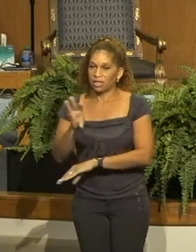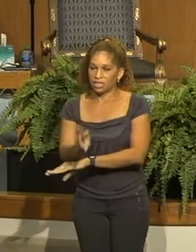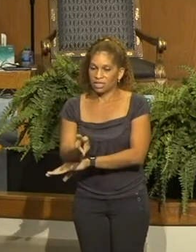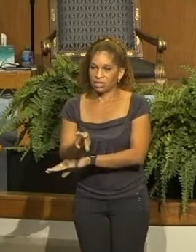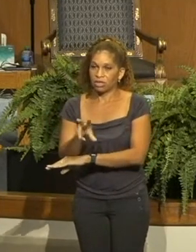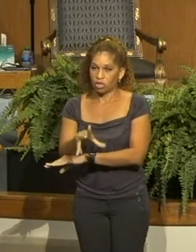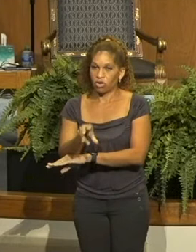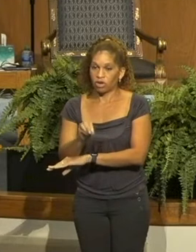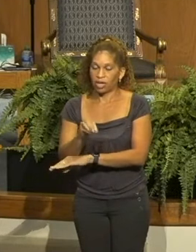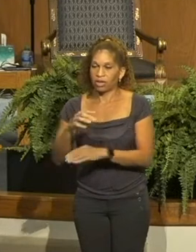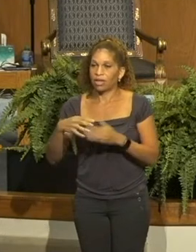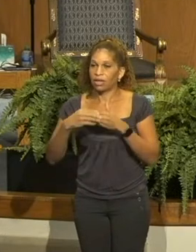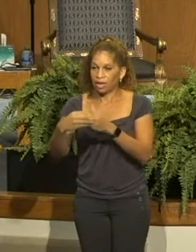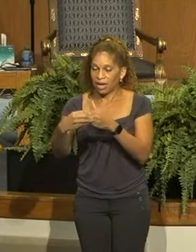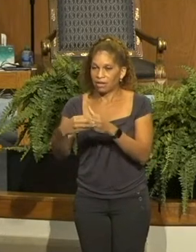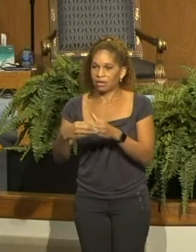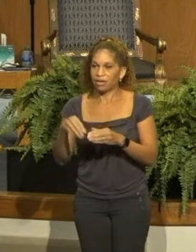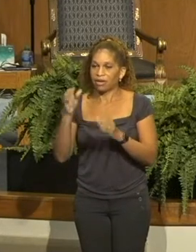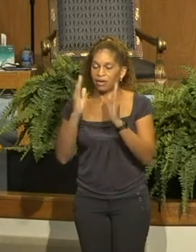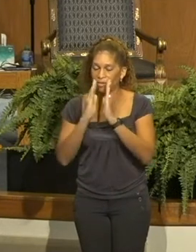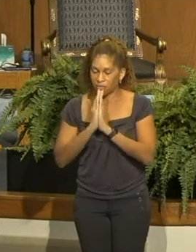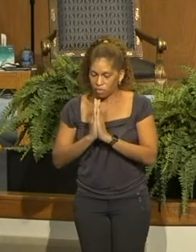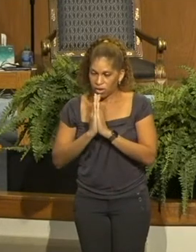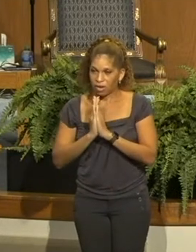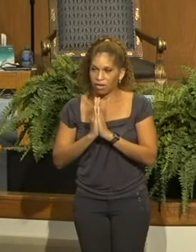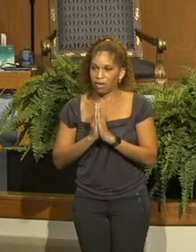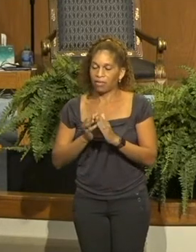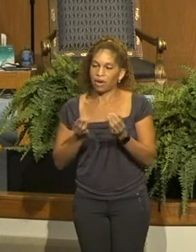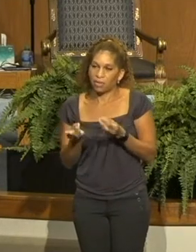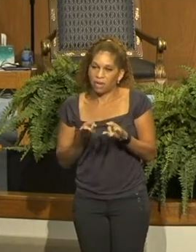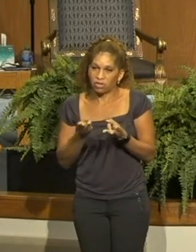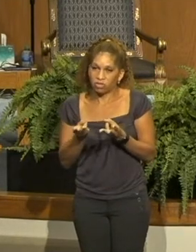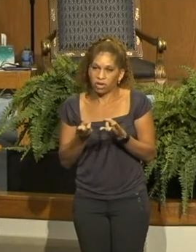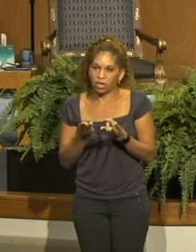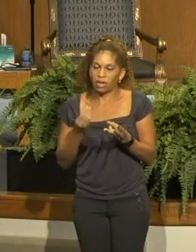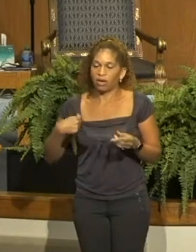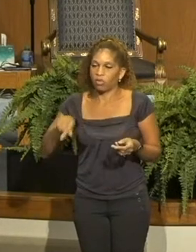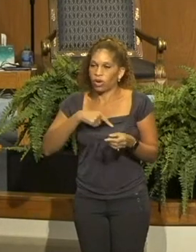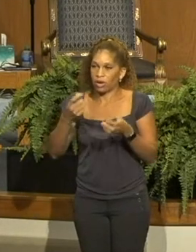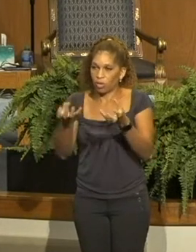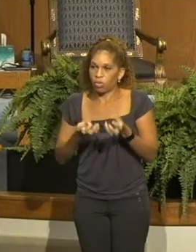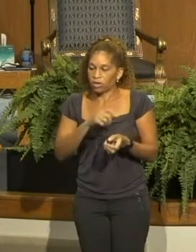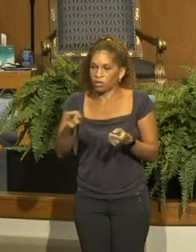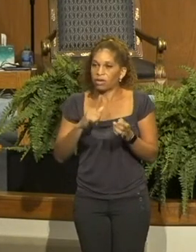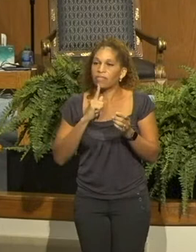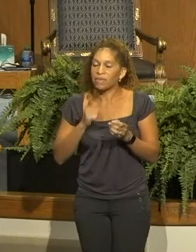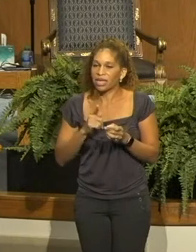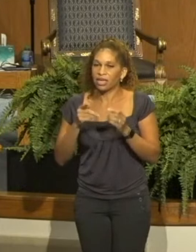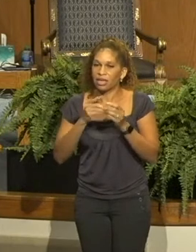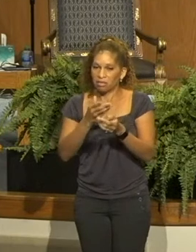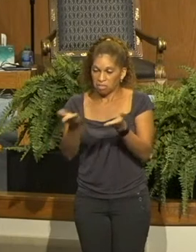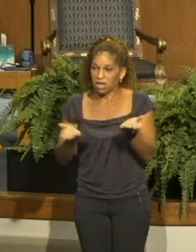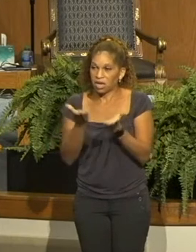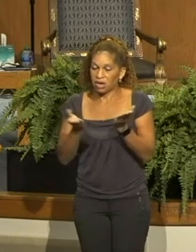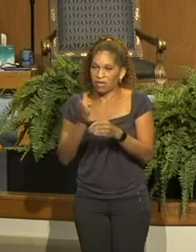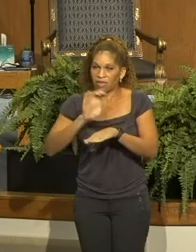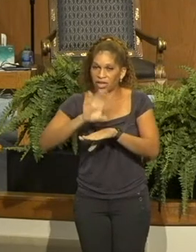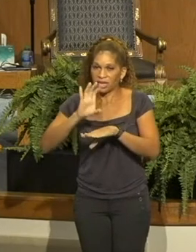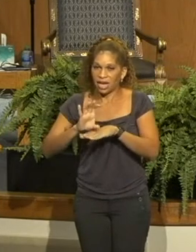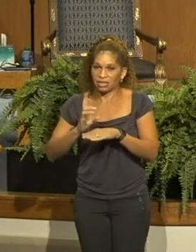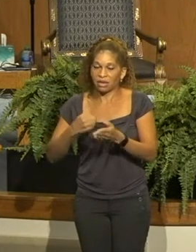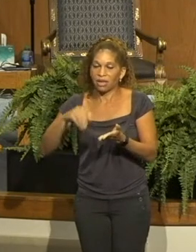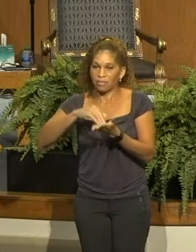will be led in prayer by our clergy, and also our laity will be involved. We want you to be there November the 2nd. In the Cascade